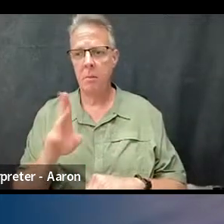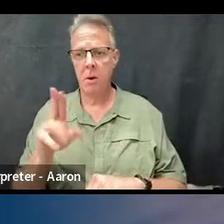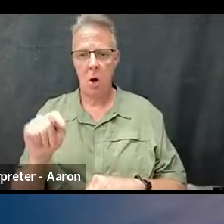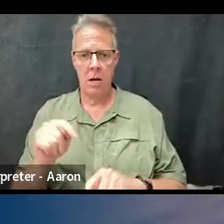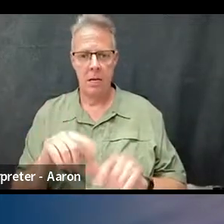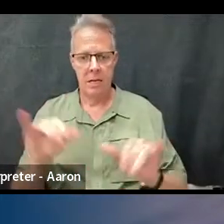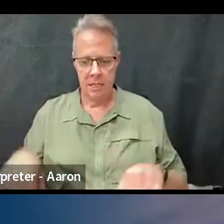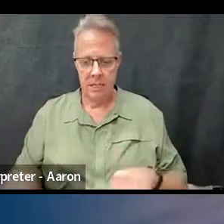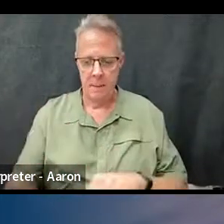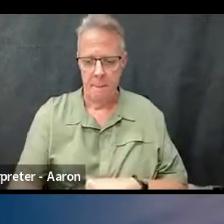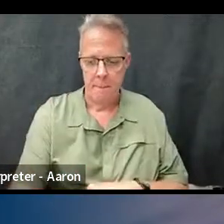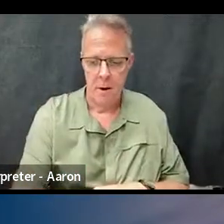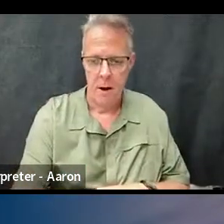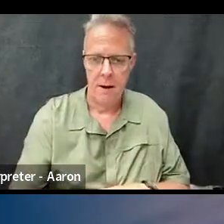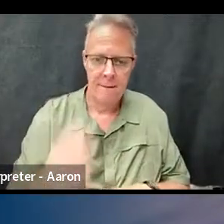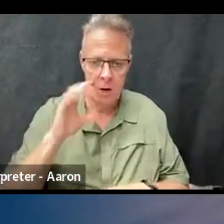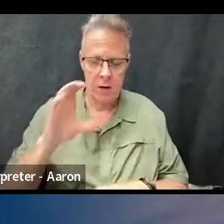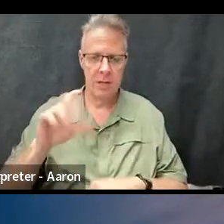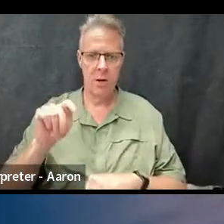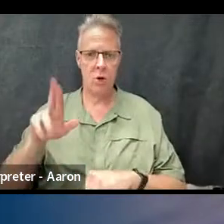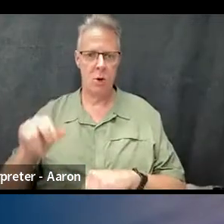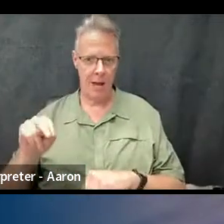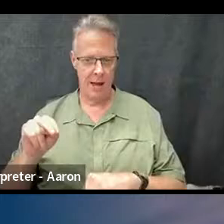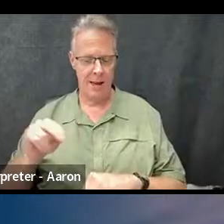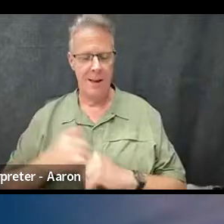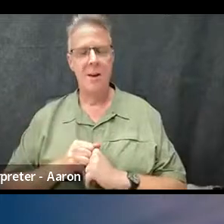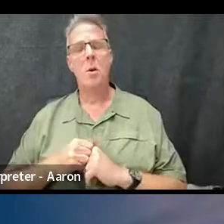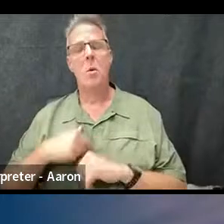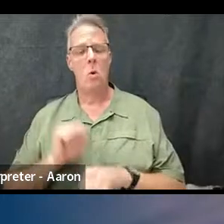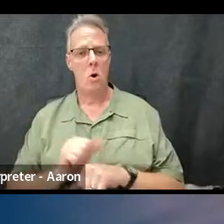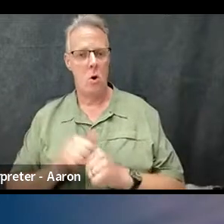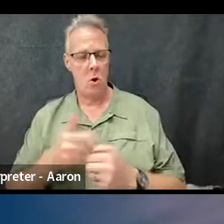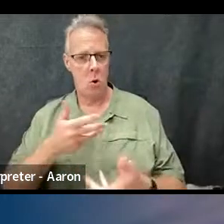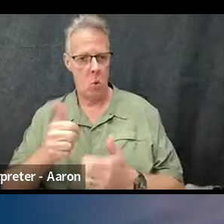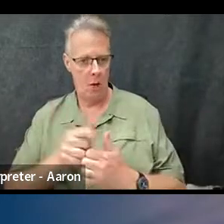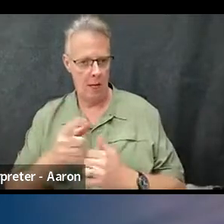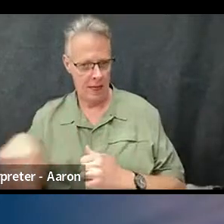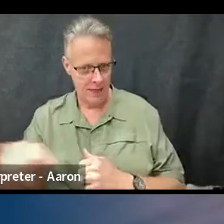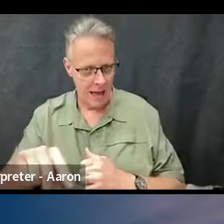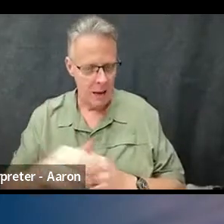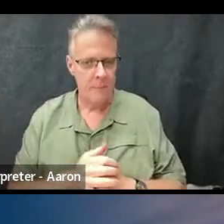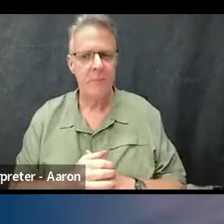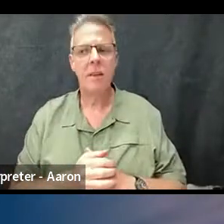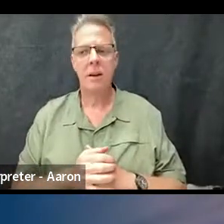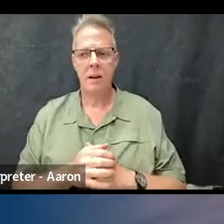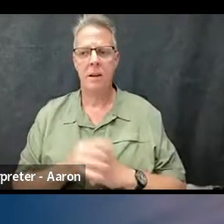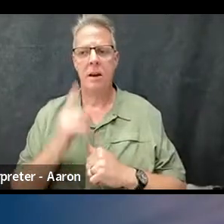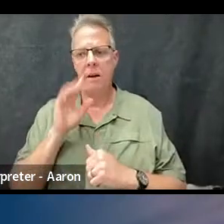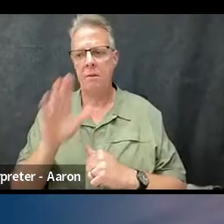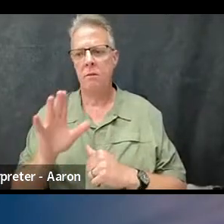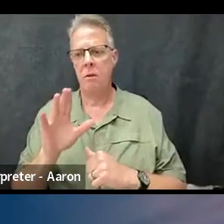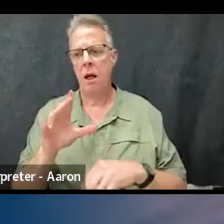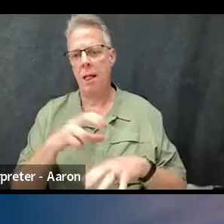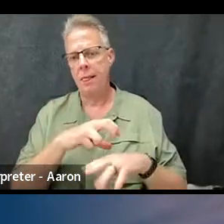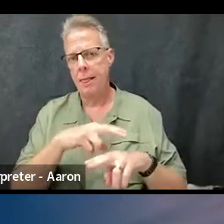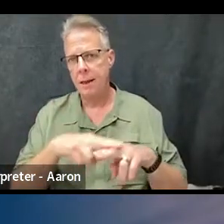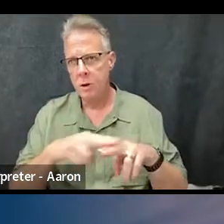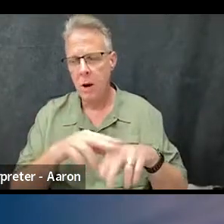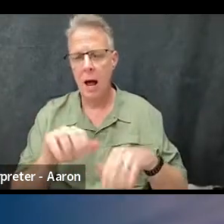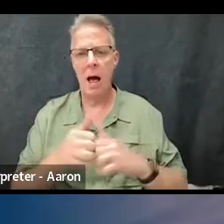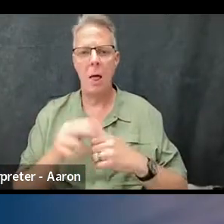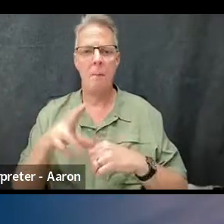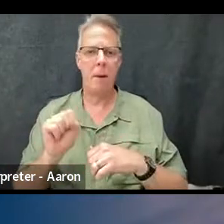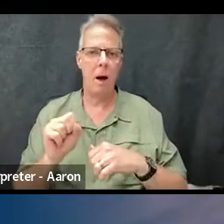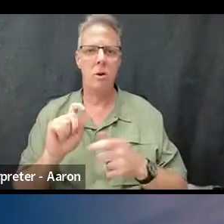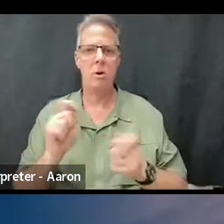system from C-Tran. So working with them, the terminus that we have with light rail, how the buses interact, not